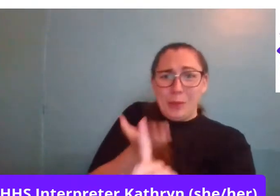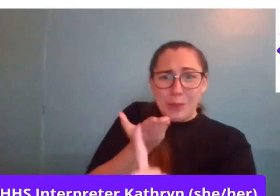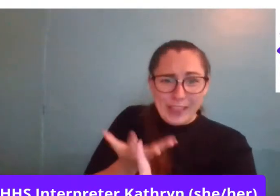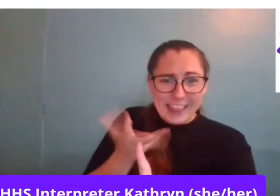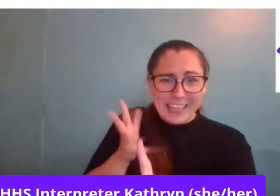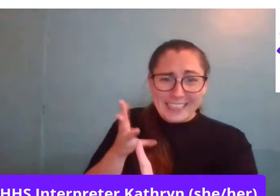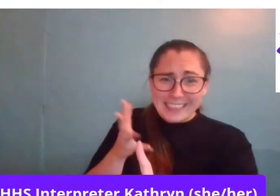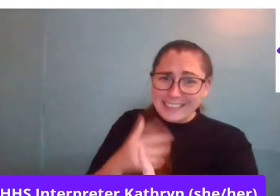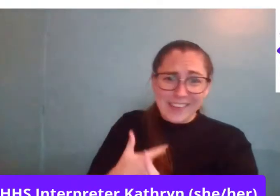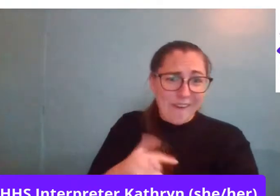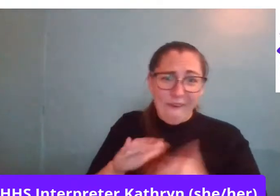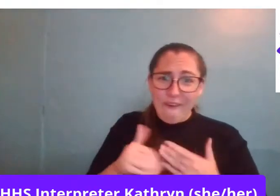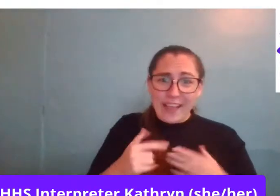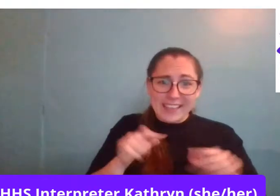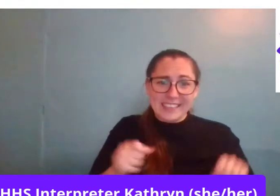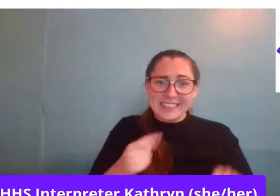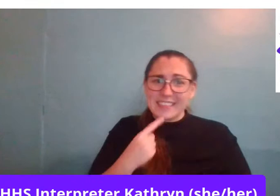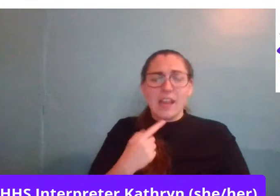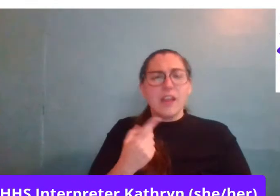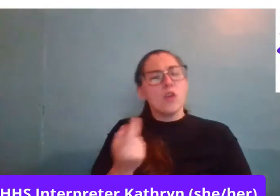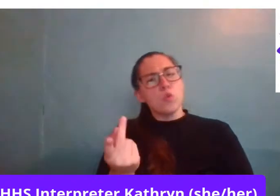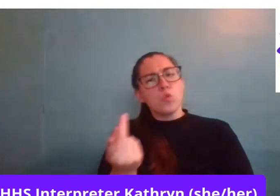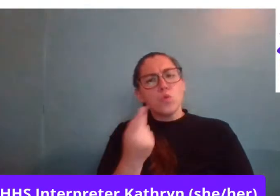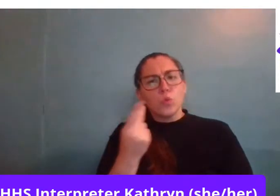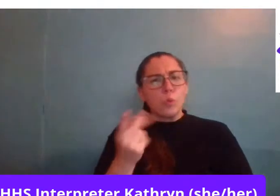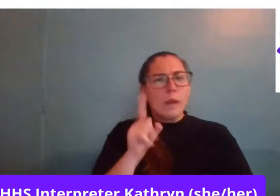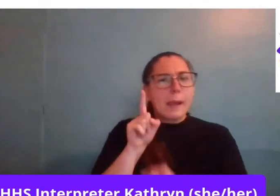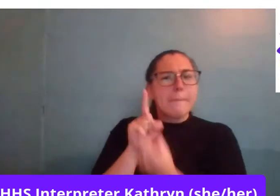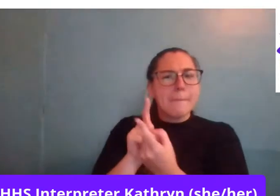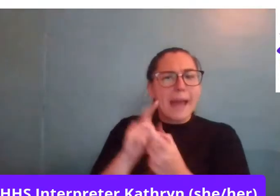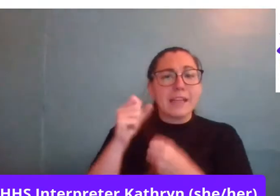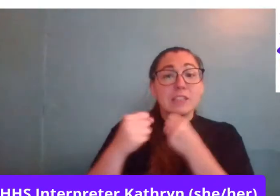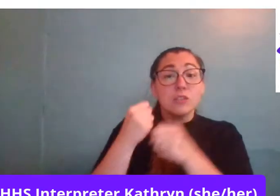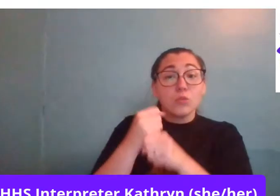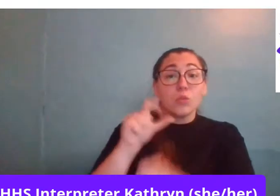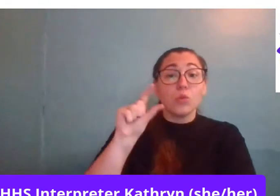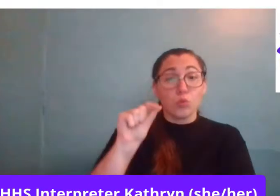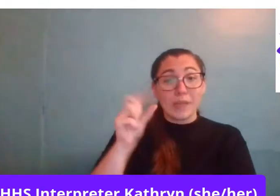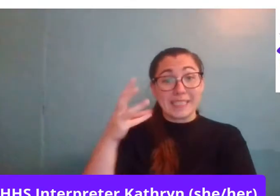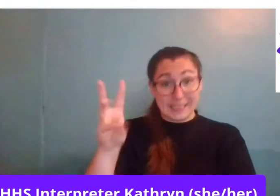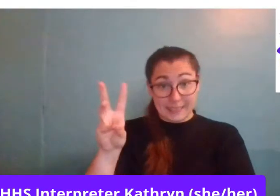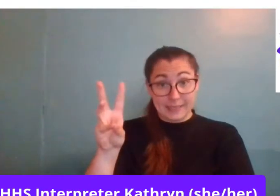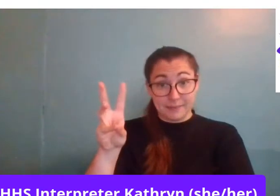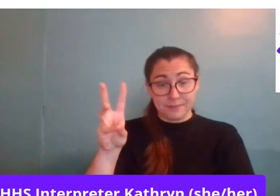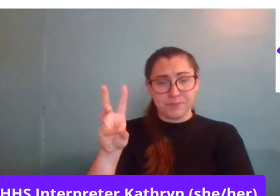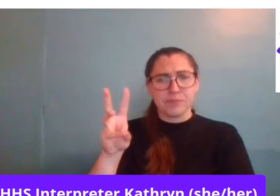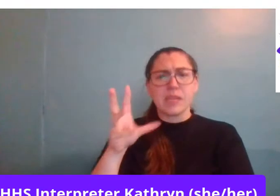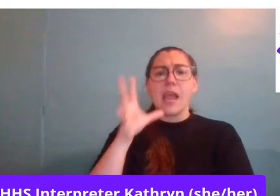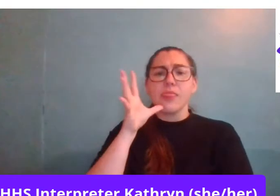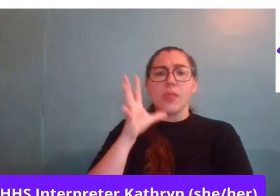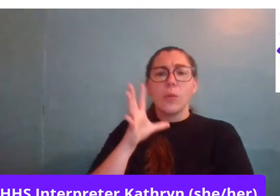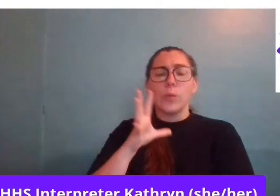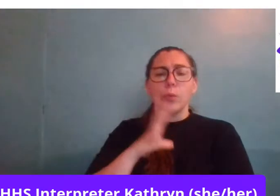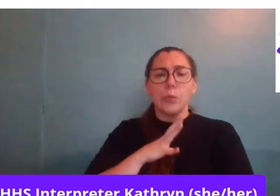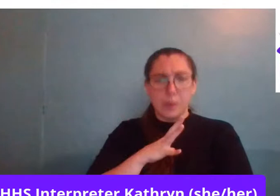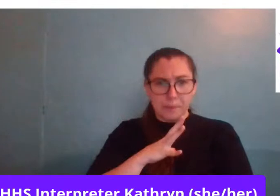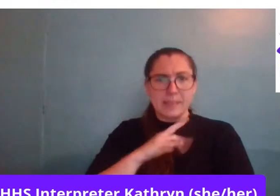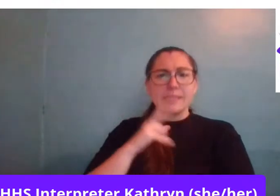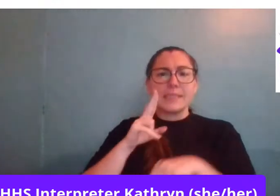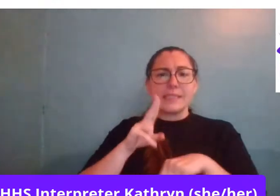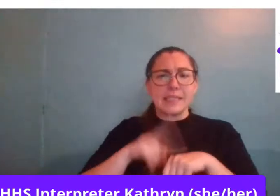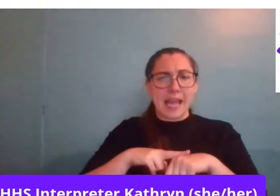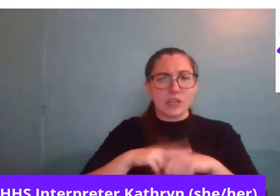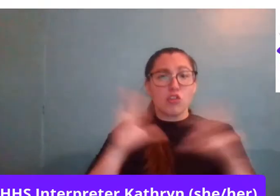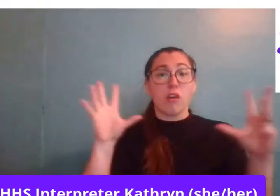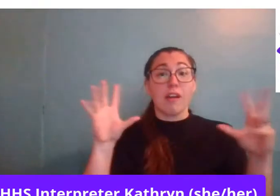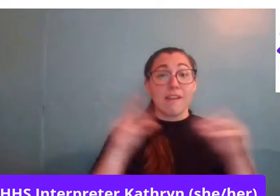say. We met in 2016 at the Women's National